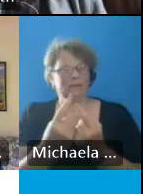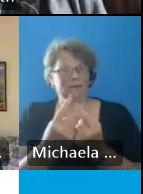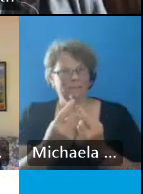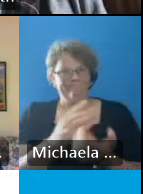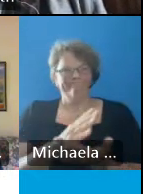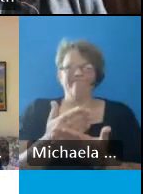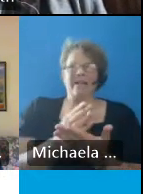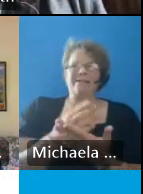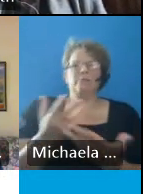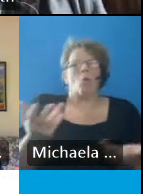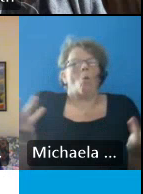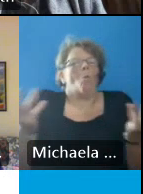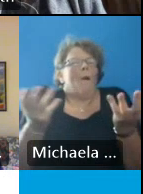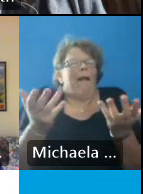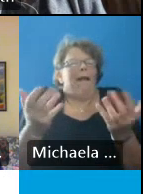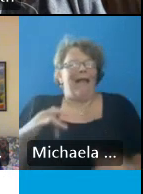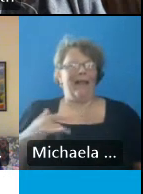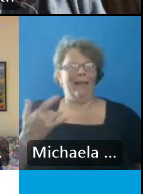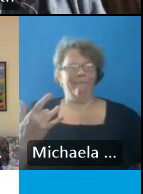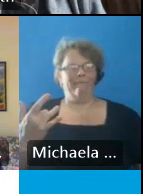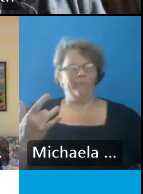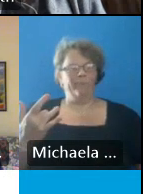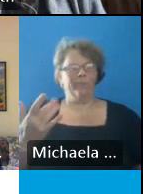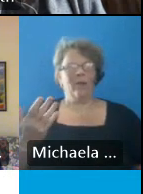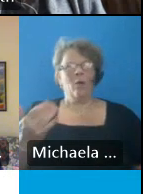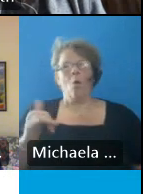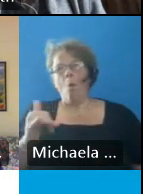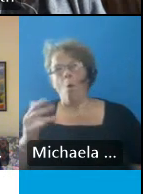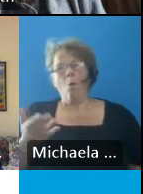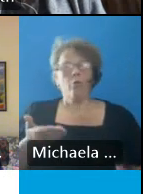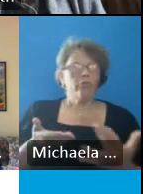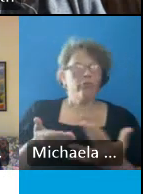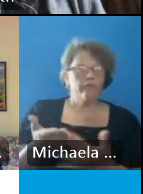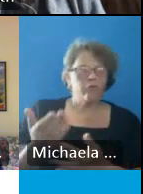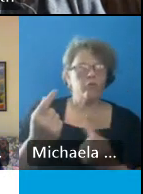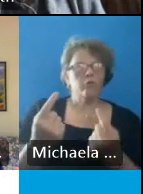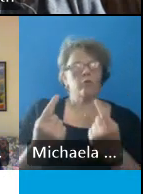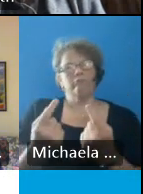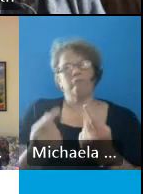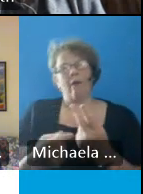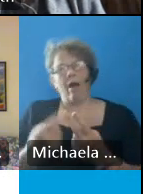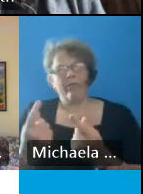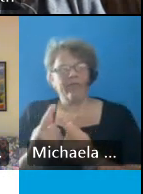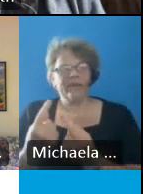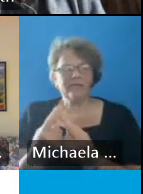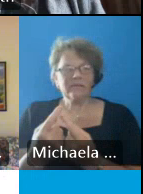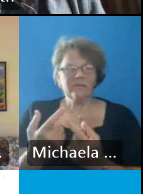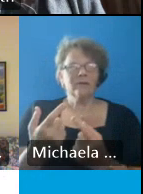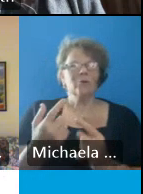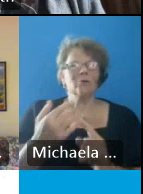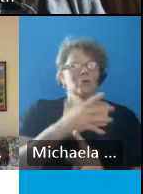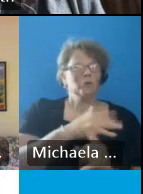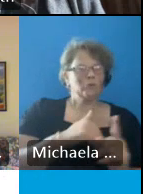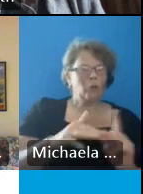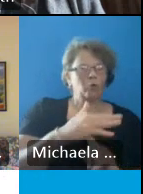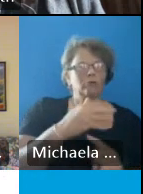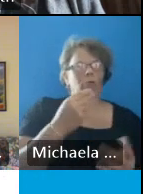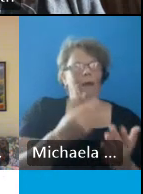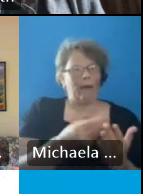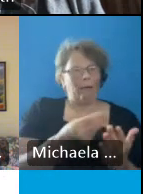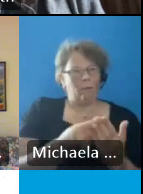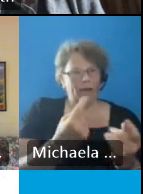live within our county or city, or through other factors, whether they're socio-economic factors, other